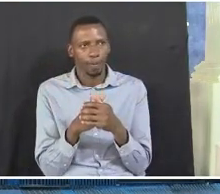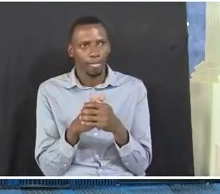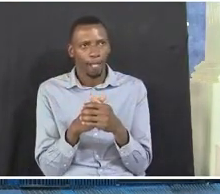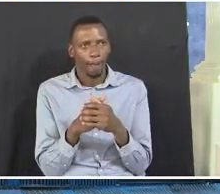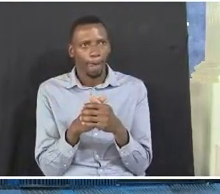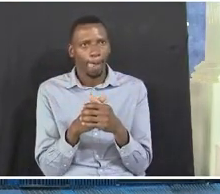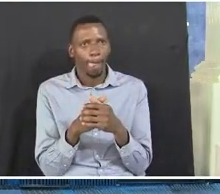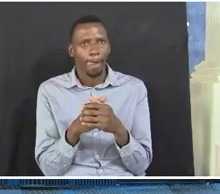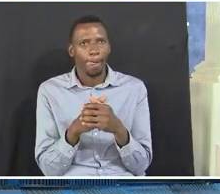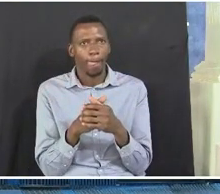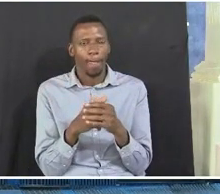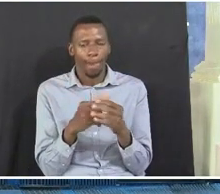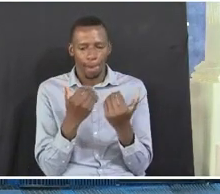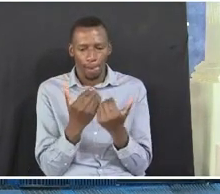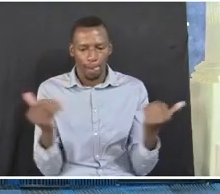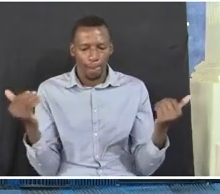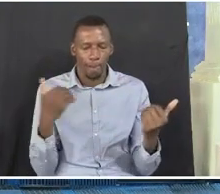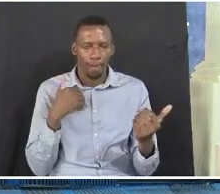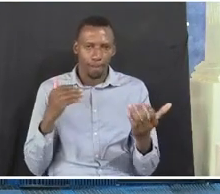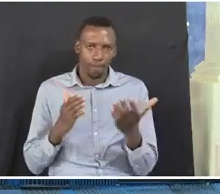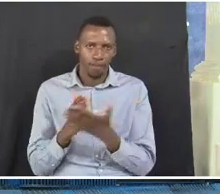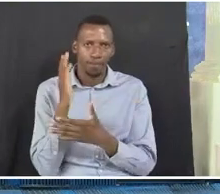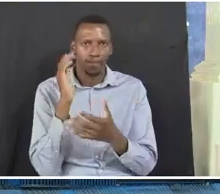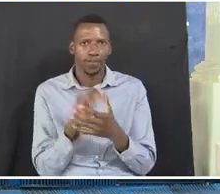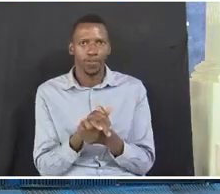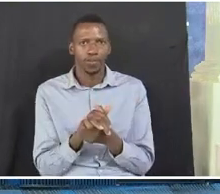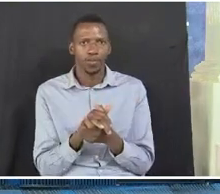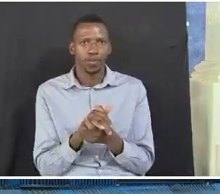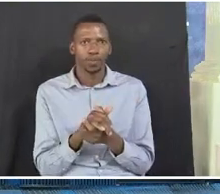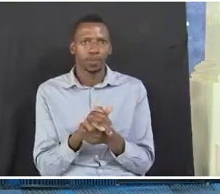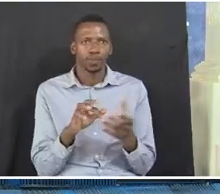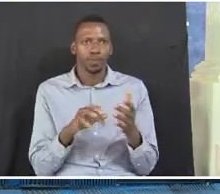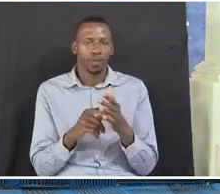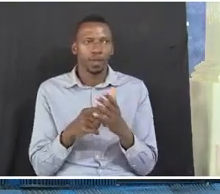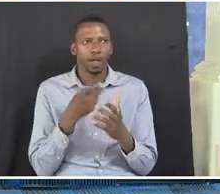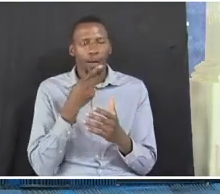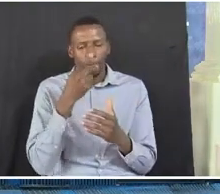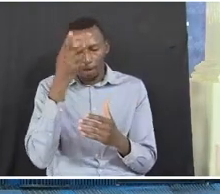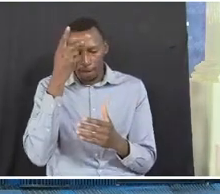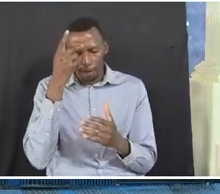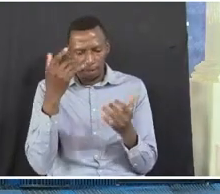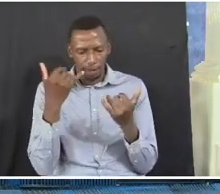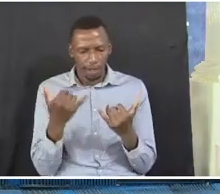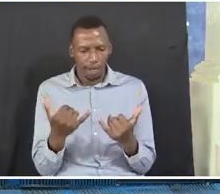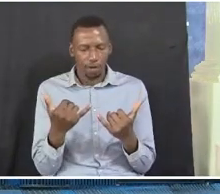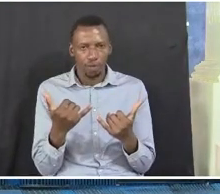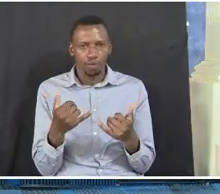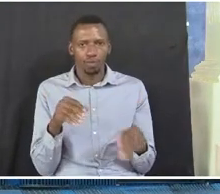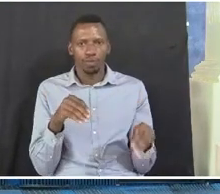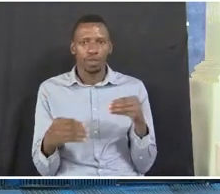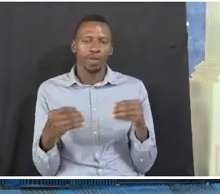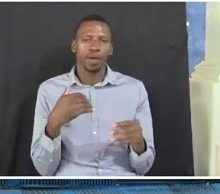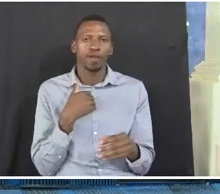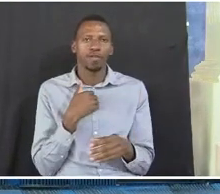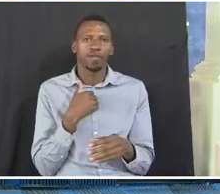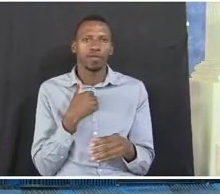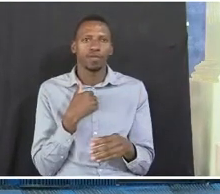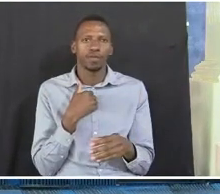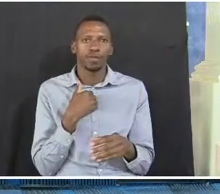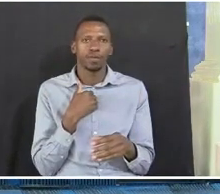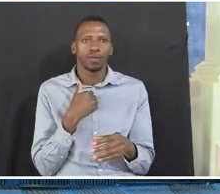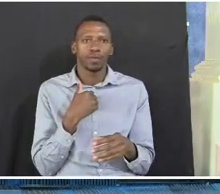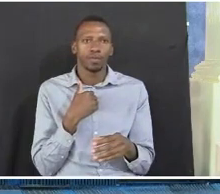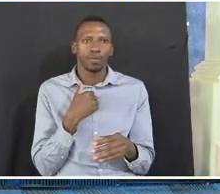The child has rights. So parents are now handicapped. They are at the